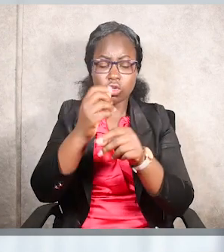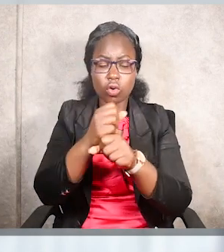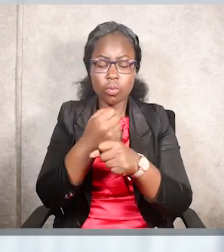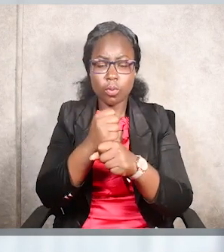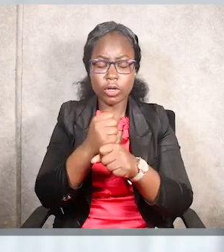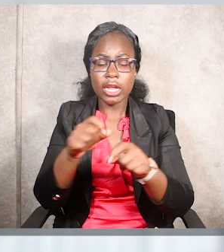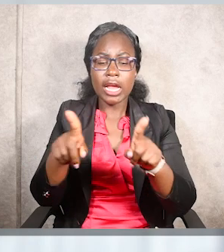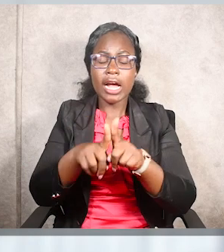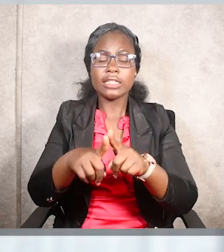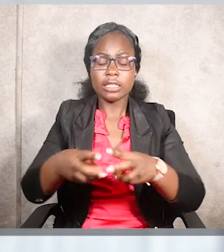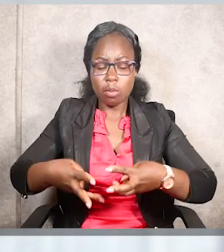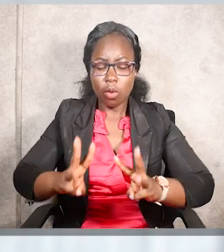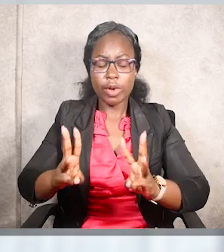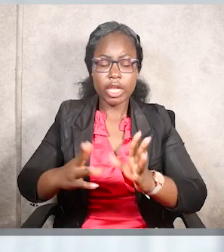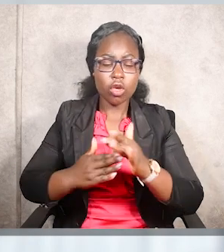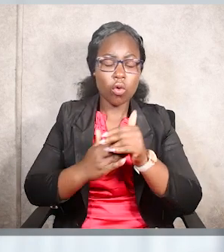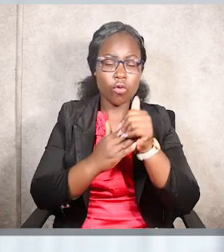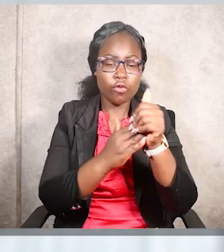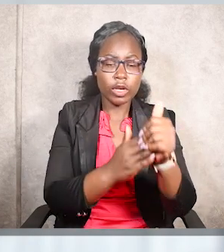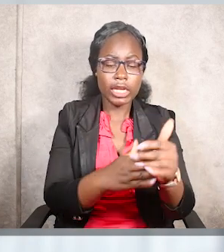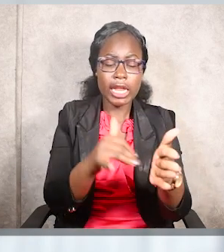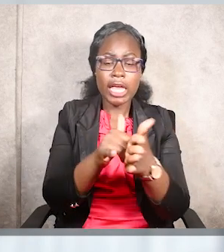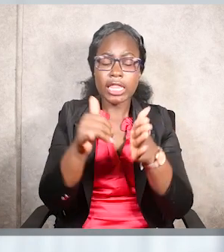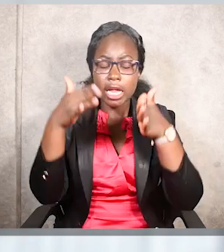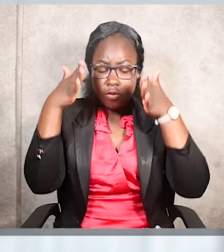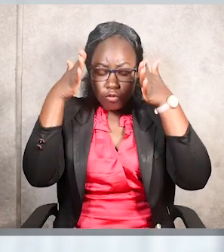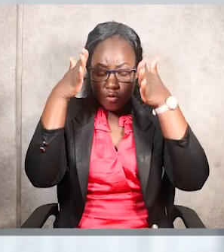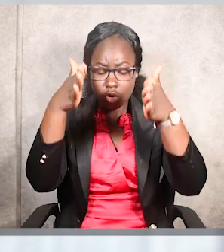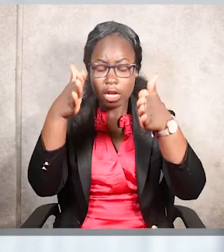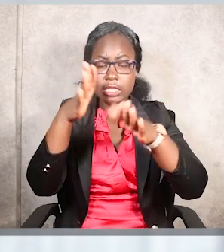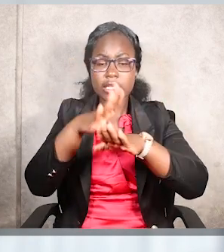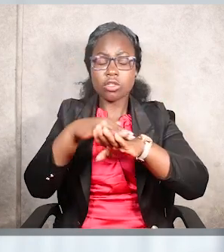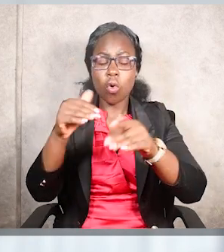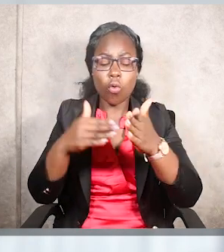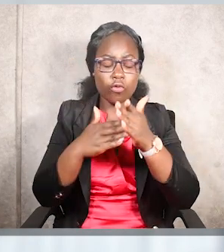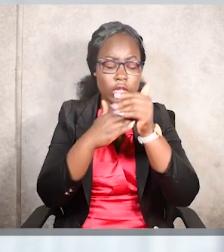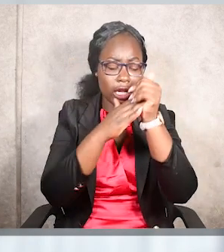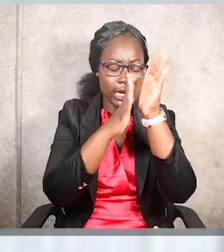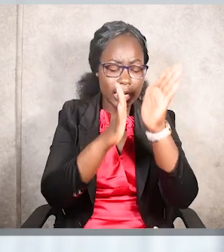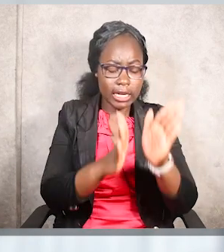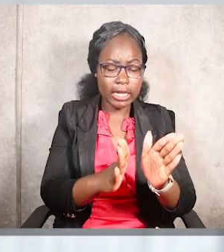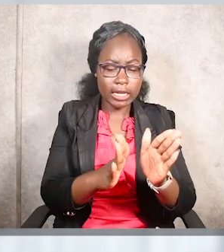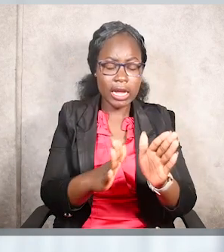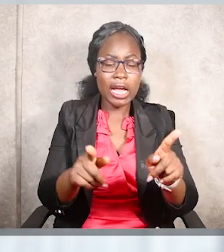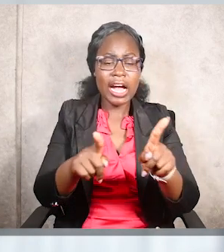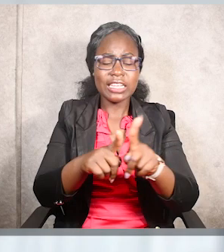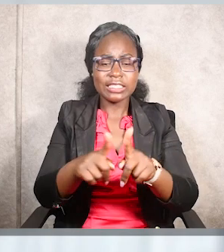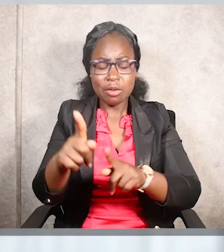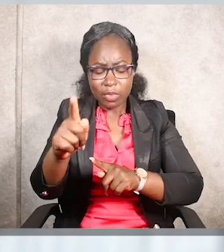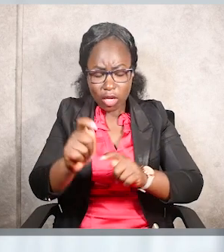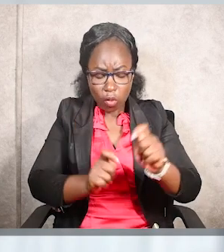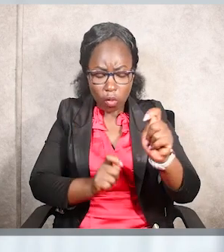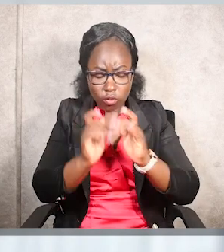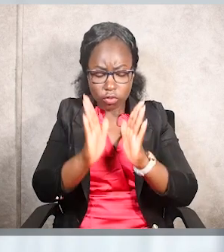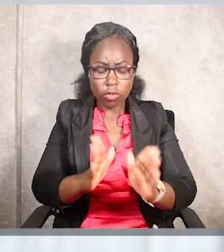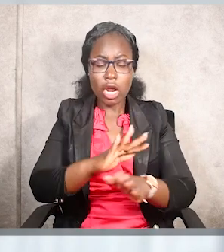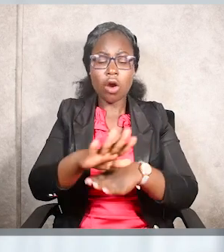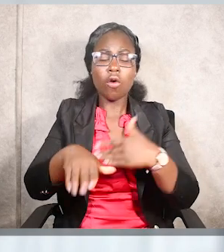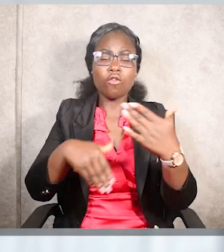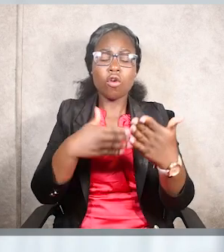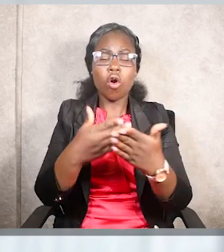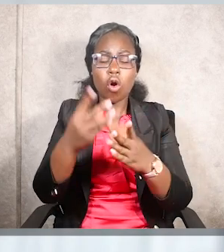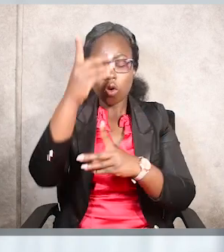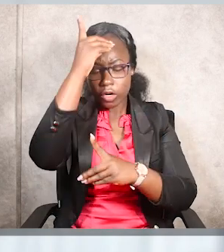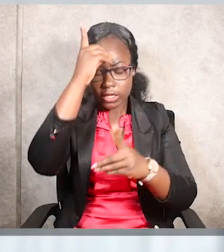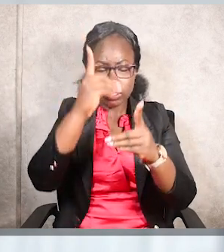and a style of leading that focuses on the leader as the strict controller of all the decisions that